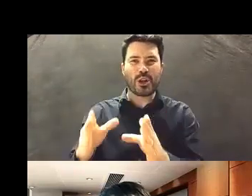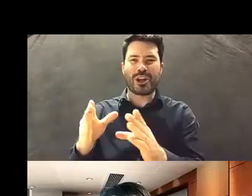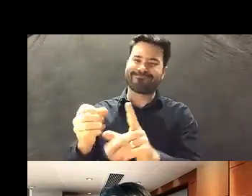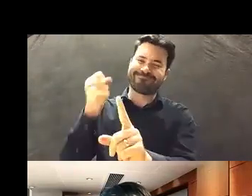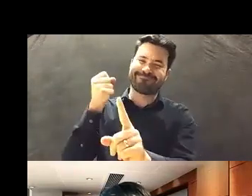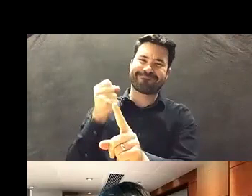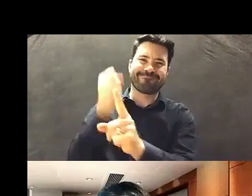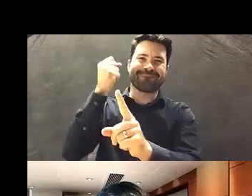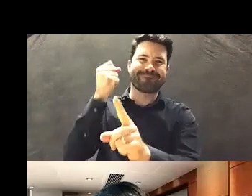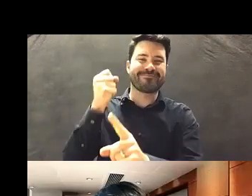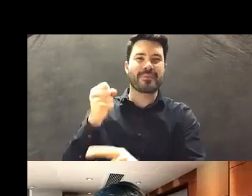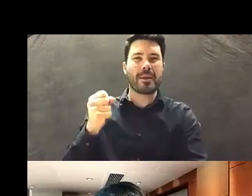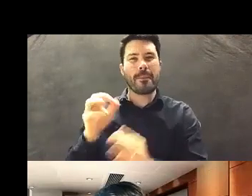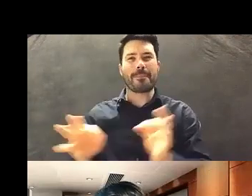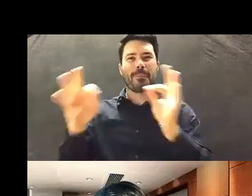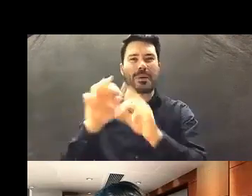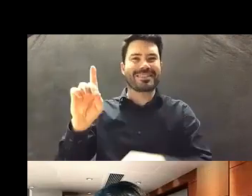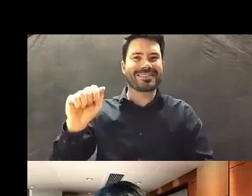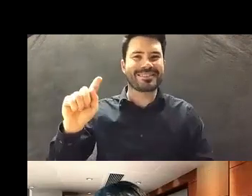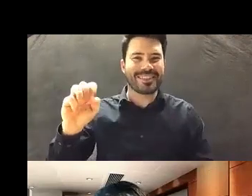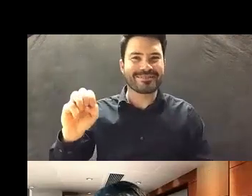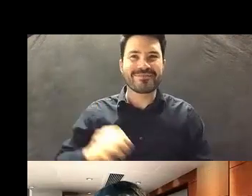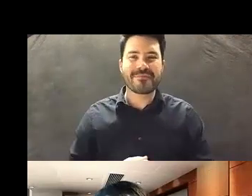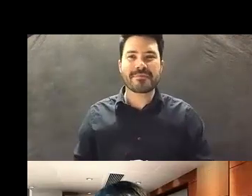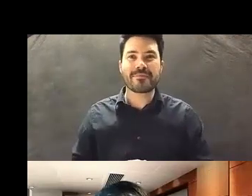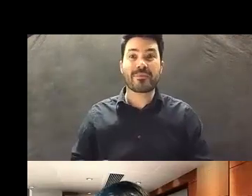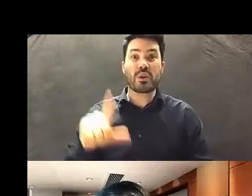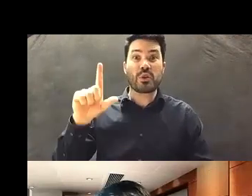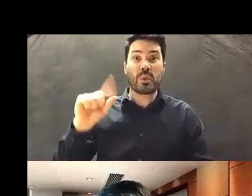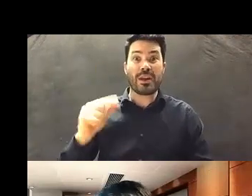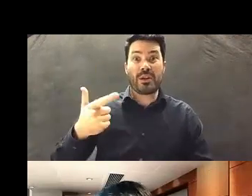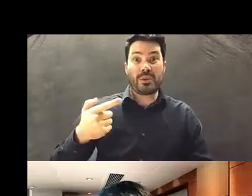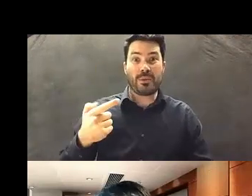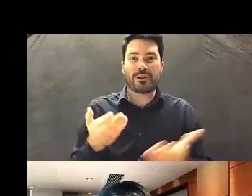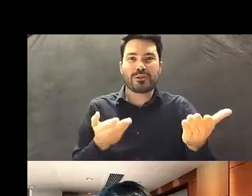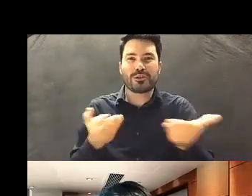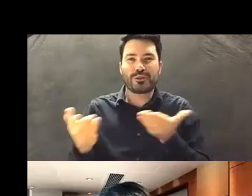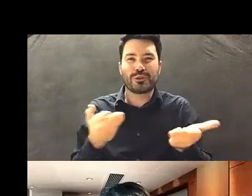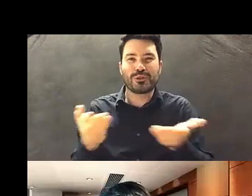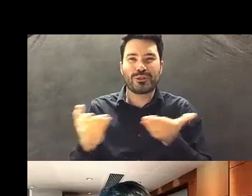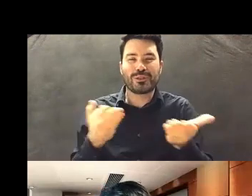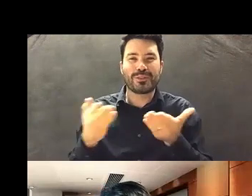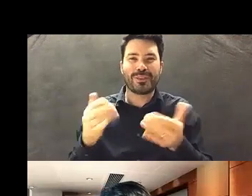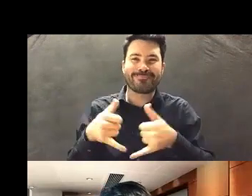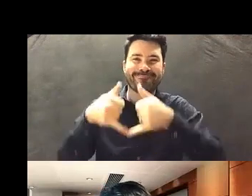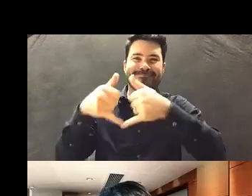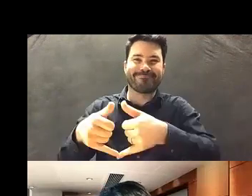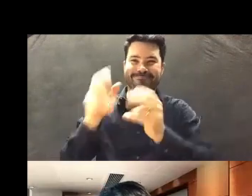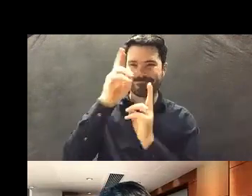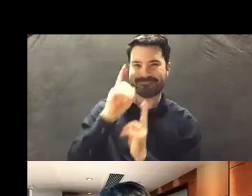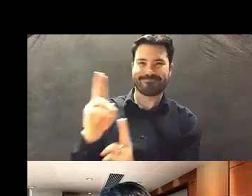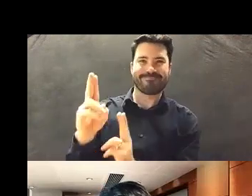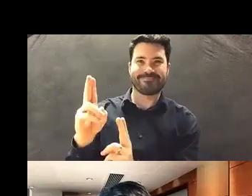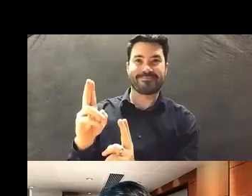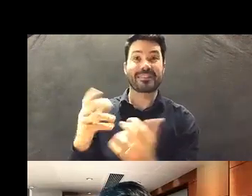year. So congratulations to our 2021 Service Award honorees. This is a time of the